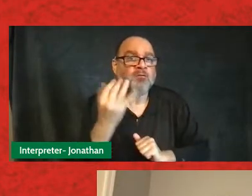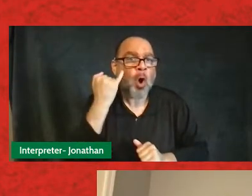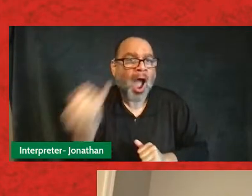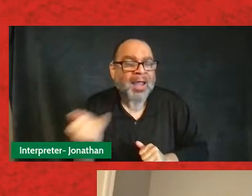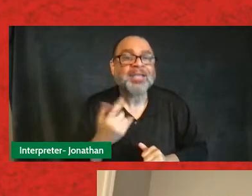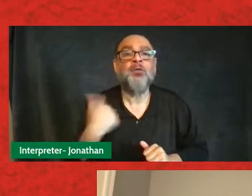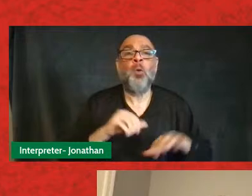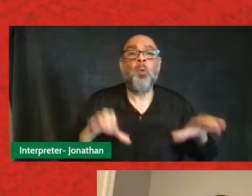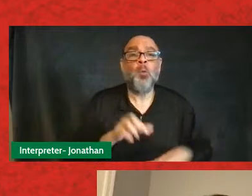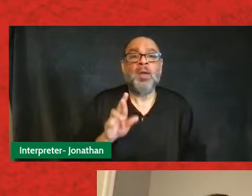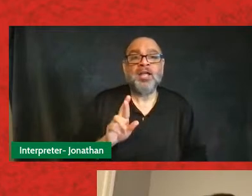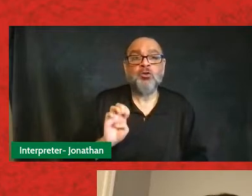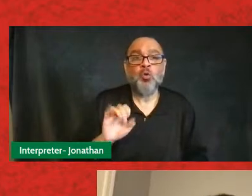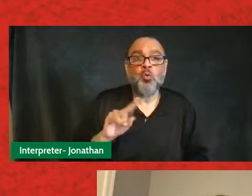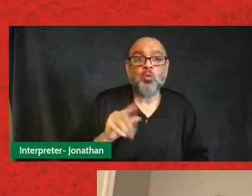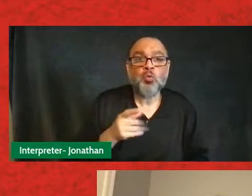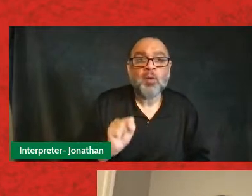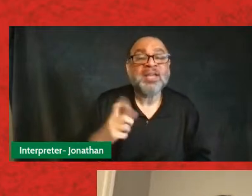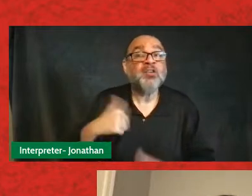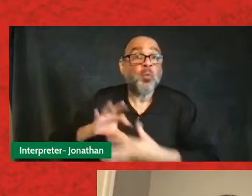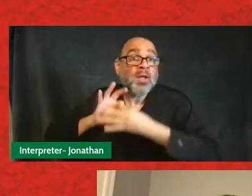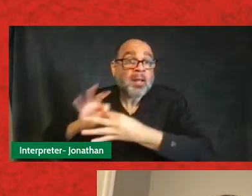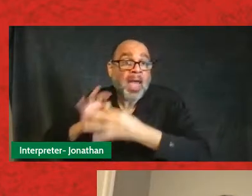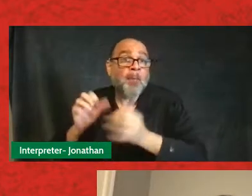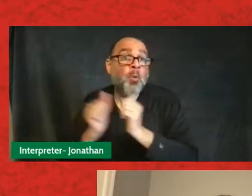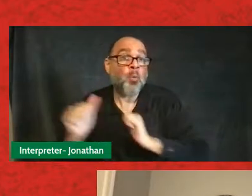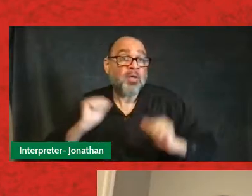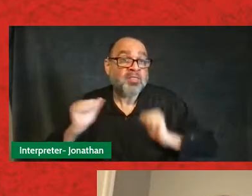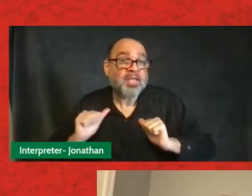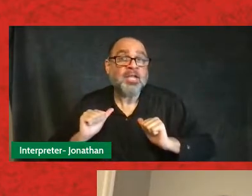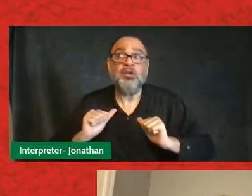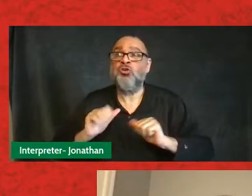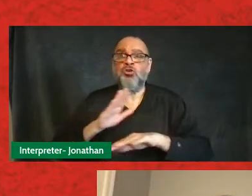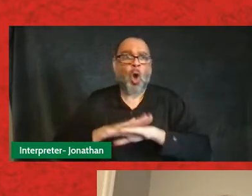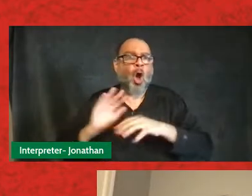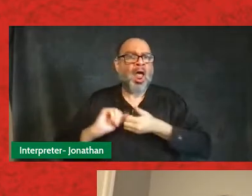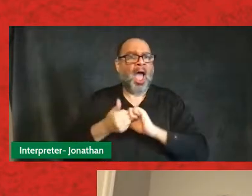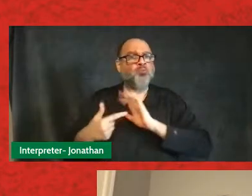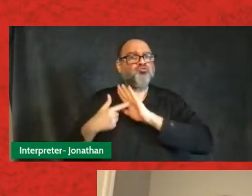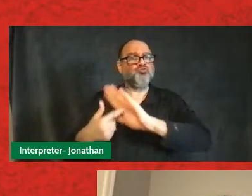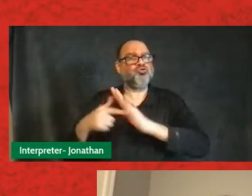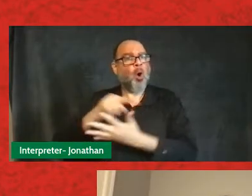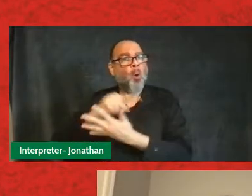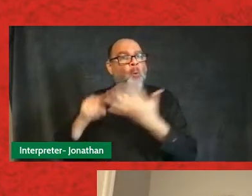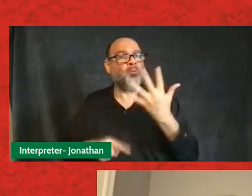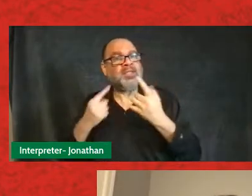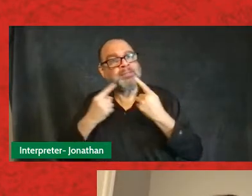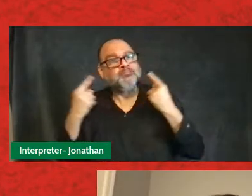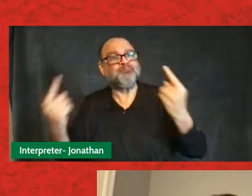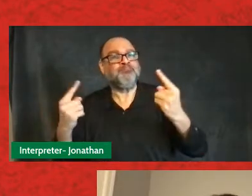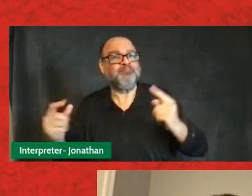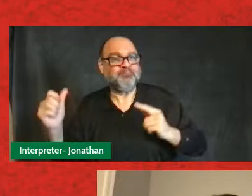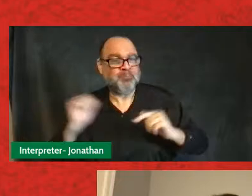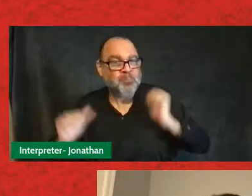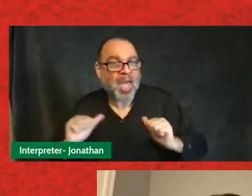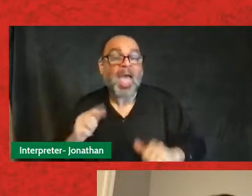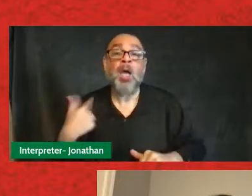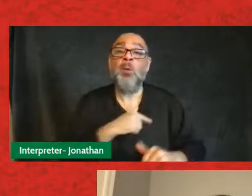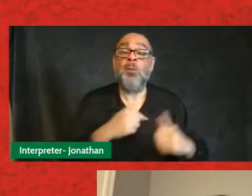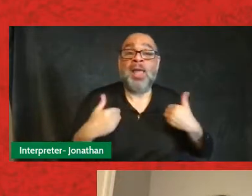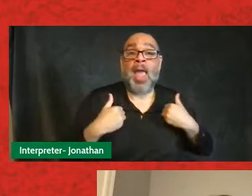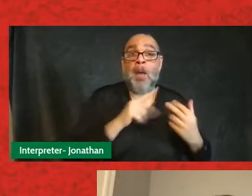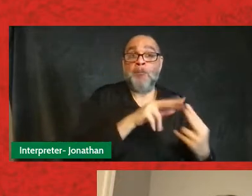readings, we collaborate with theaters on productions of these classic plays. We have partnerships with